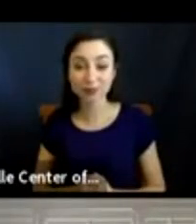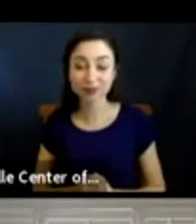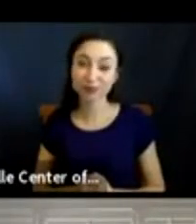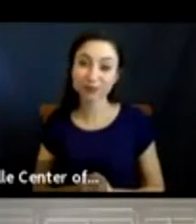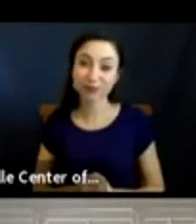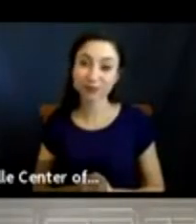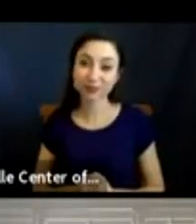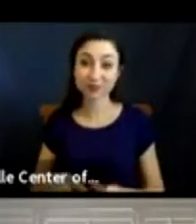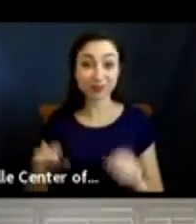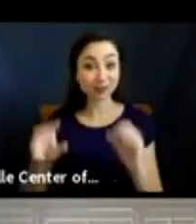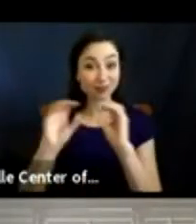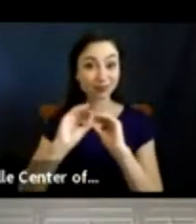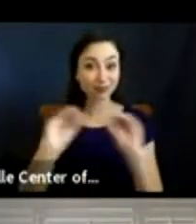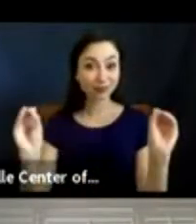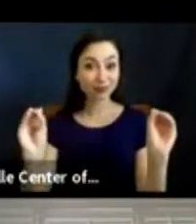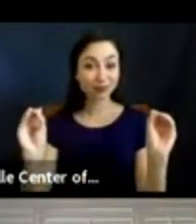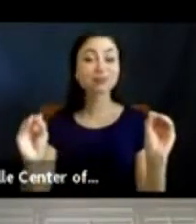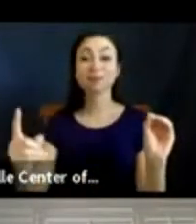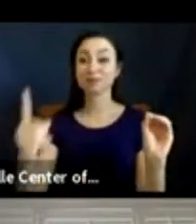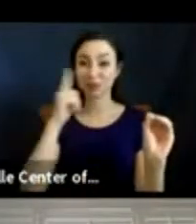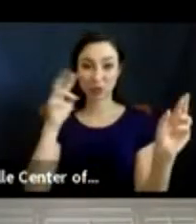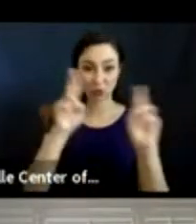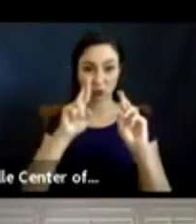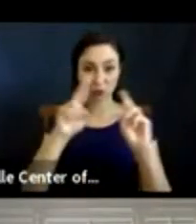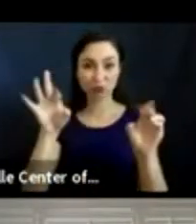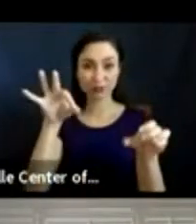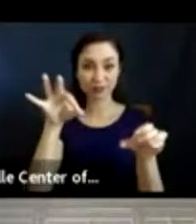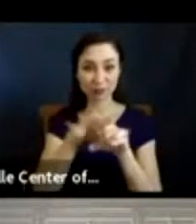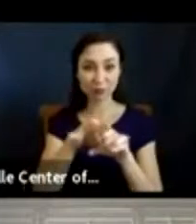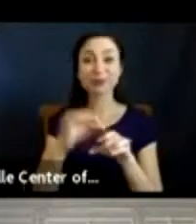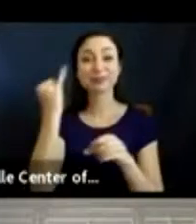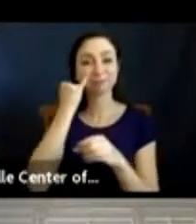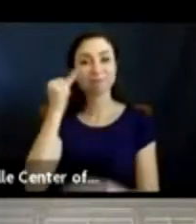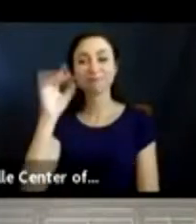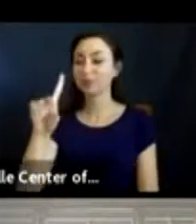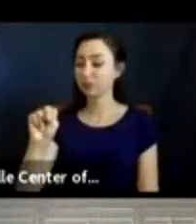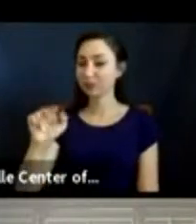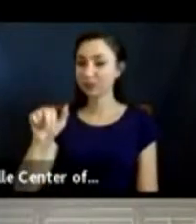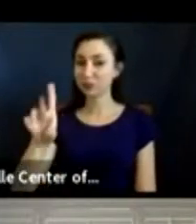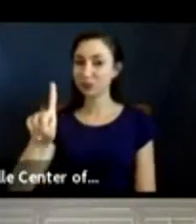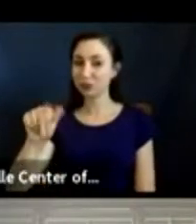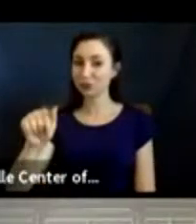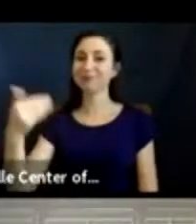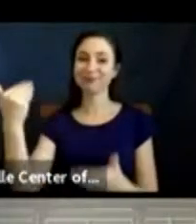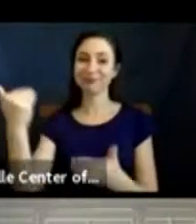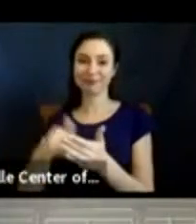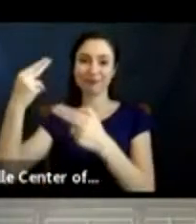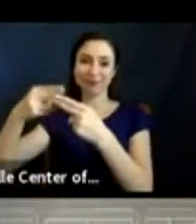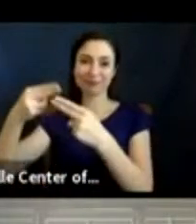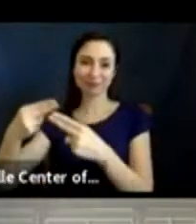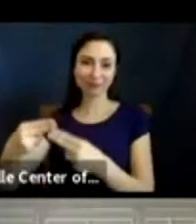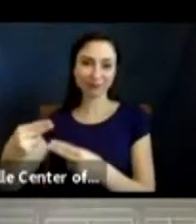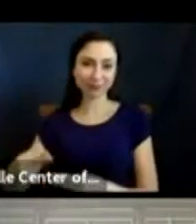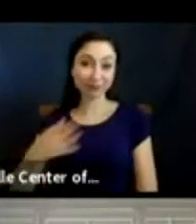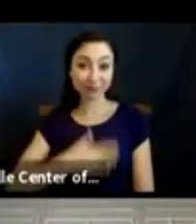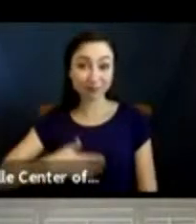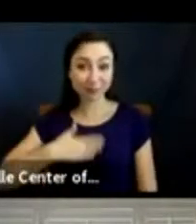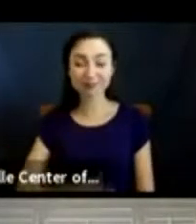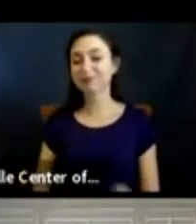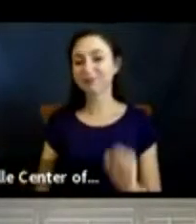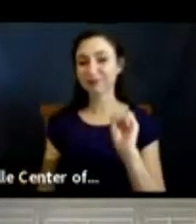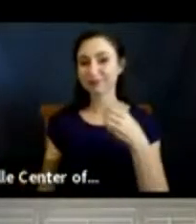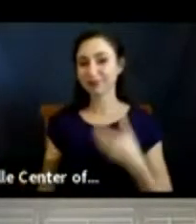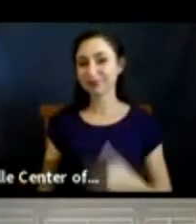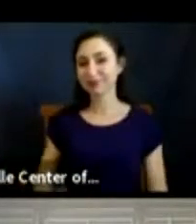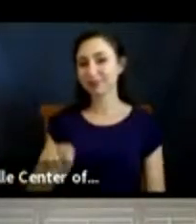If there are none, I sense we're ready to vote. So Narda, if you will go through the roll call one more time for us, please. Yes, this is Narda Capicelli,